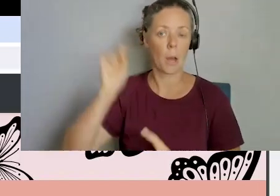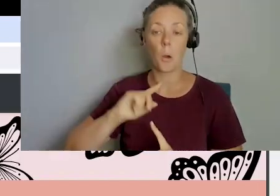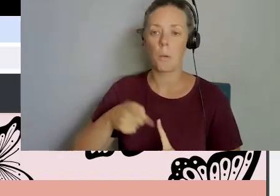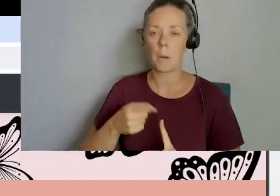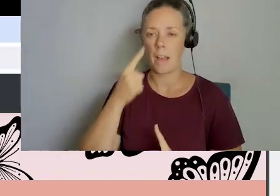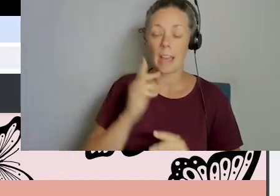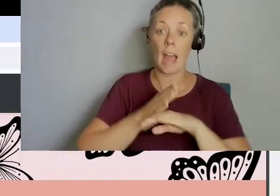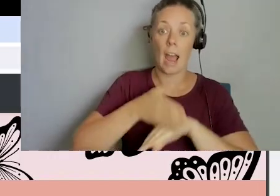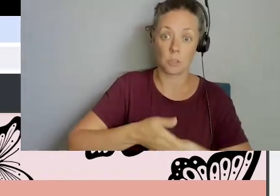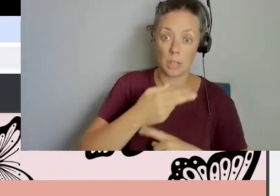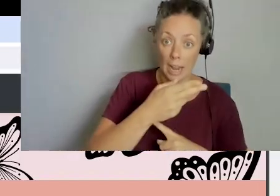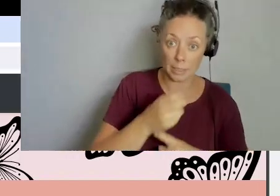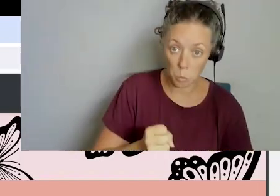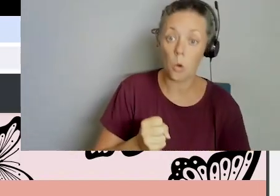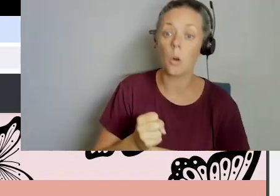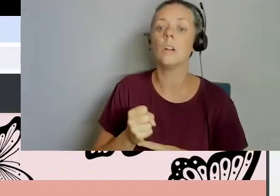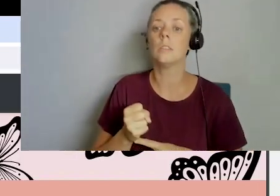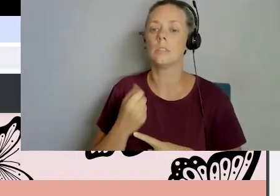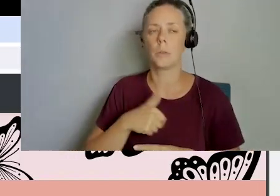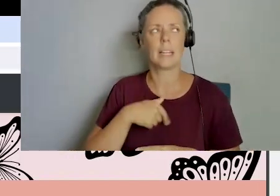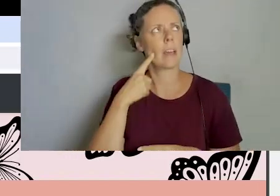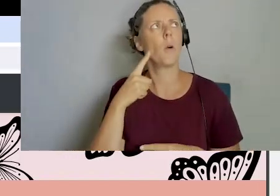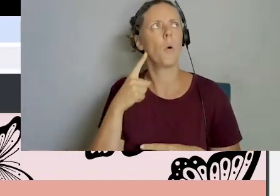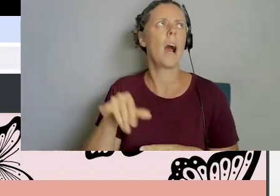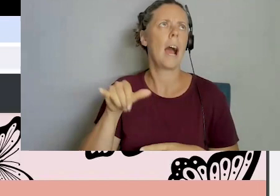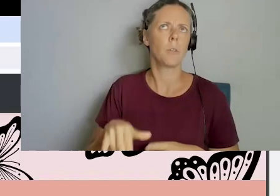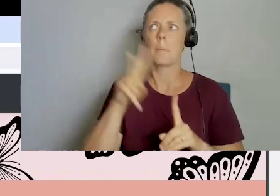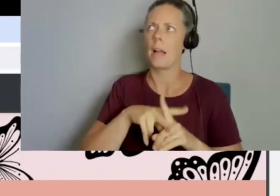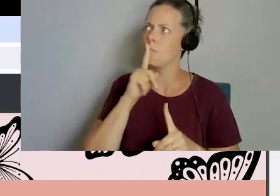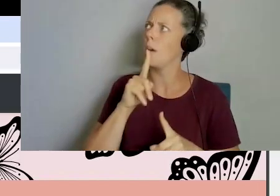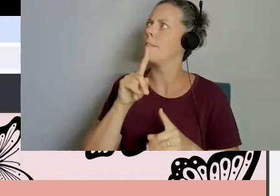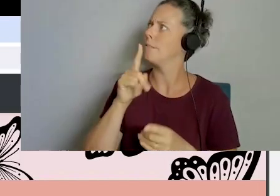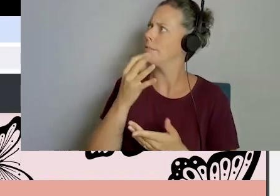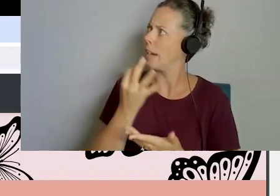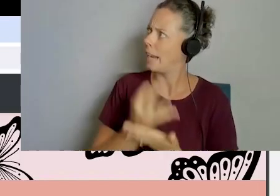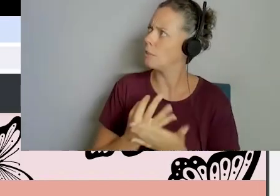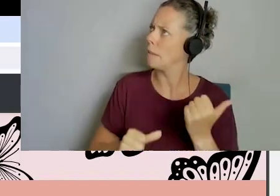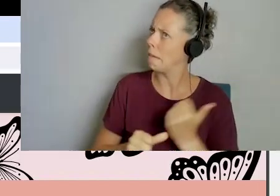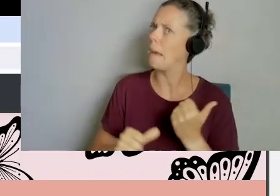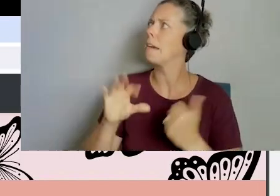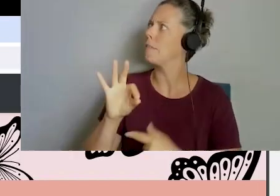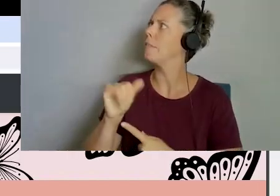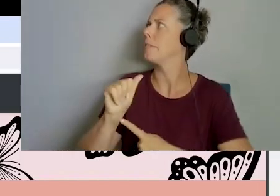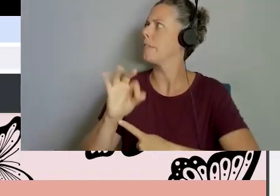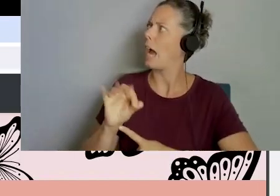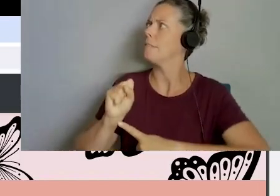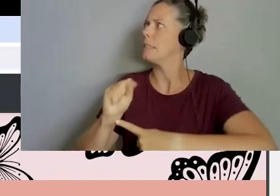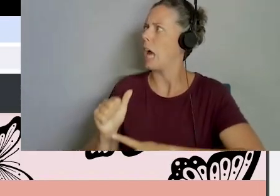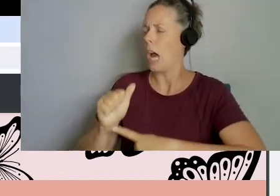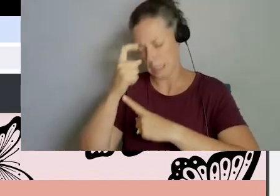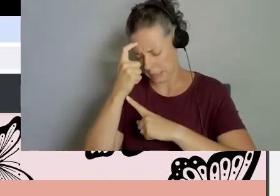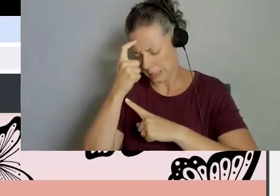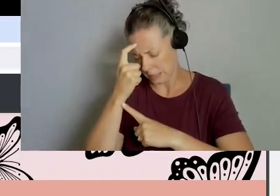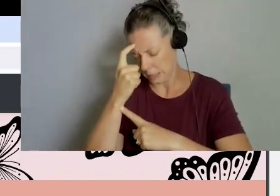or even here, they hear their friends, oh, we have to apply for financial aid and we have to apply for FAFSA. But they forget that